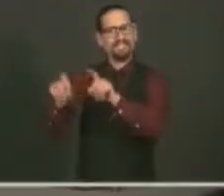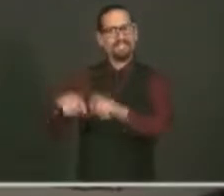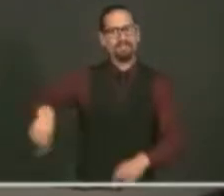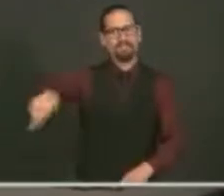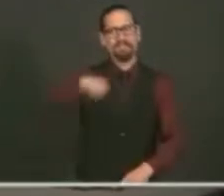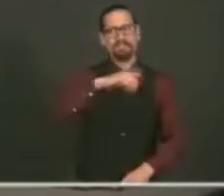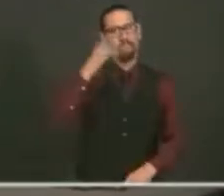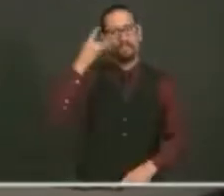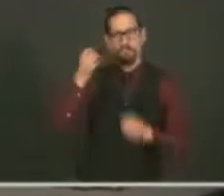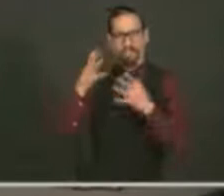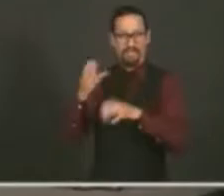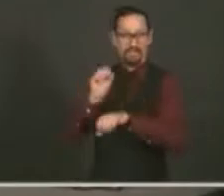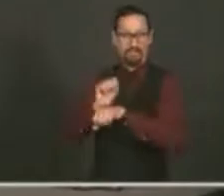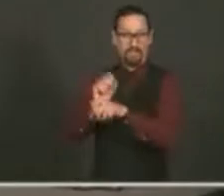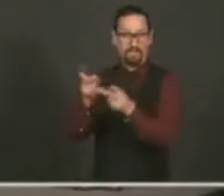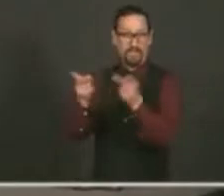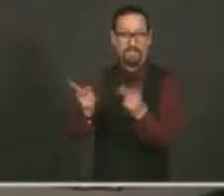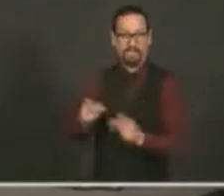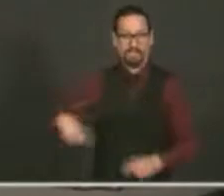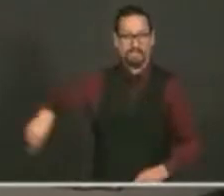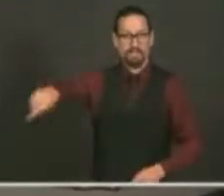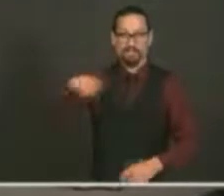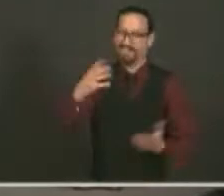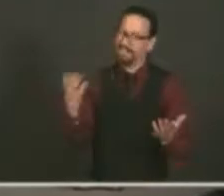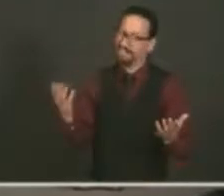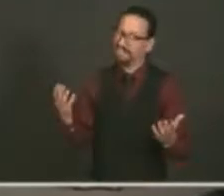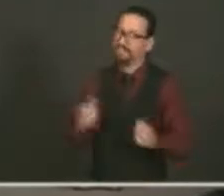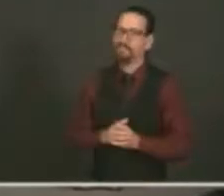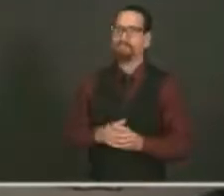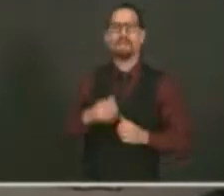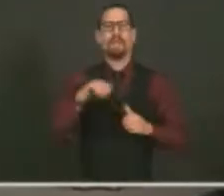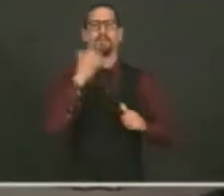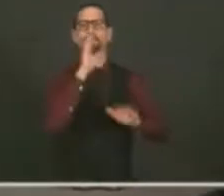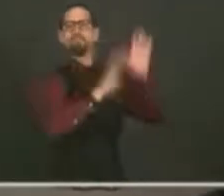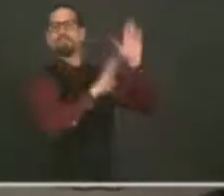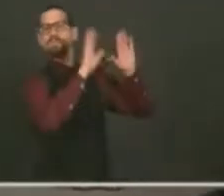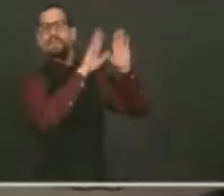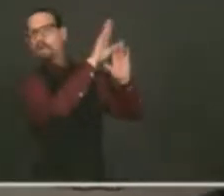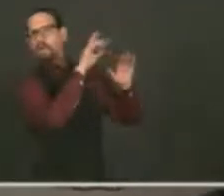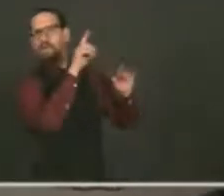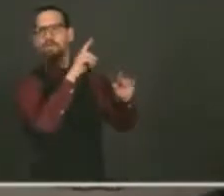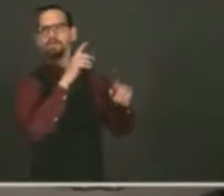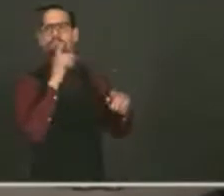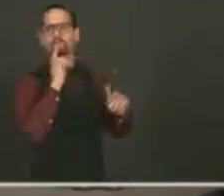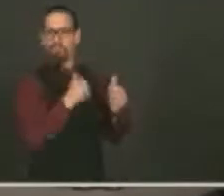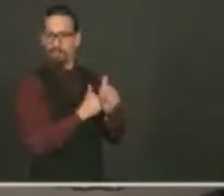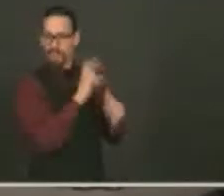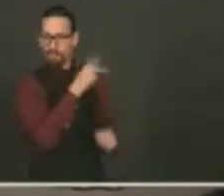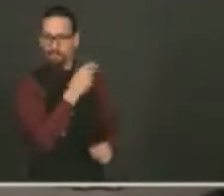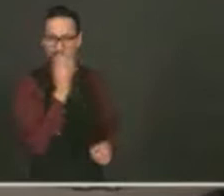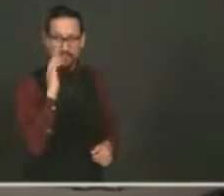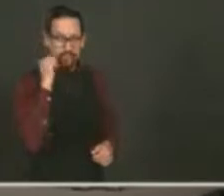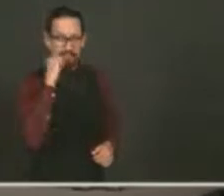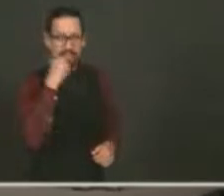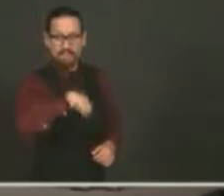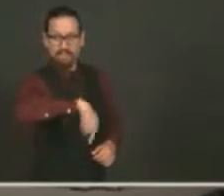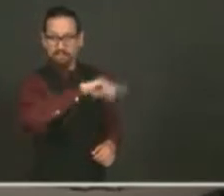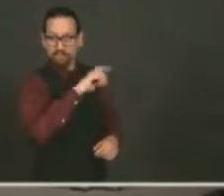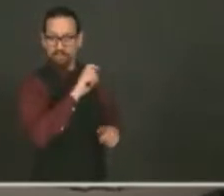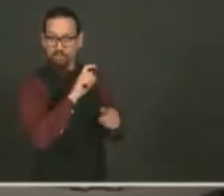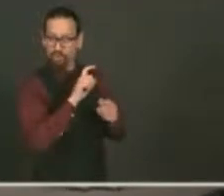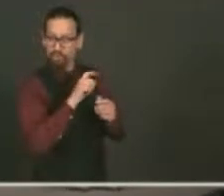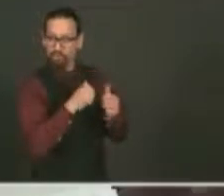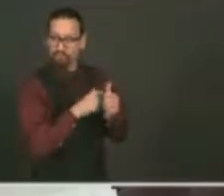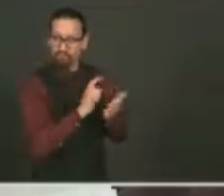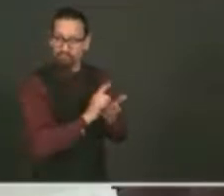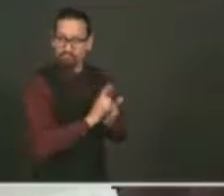You said, just to follow up on that, if I might, do you think that everyday people should be tested frequently,